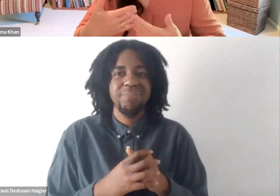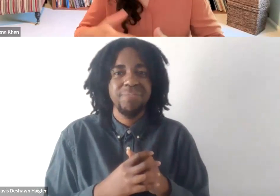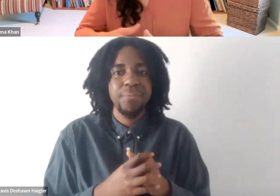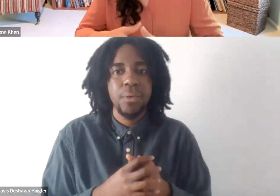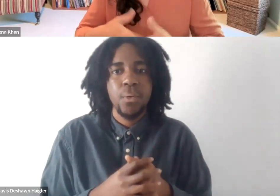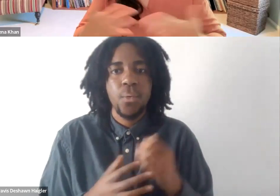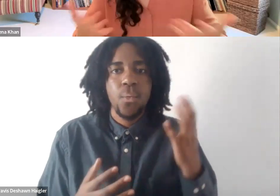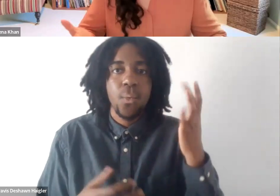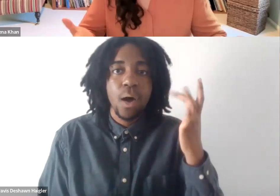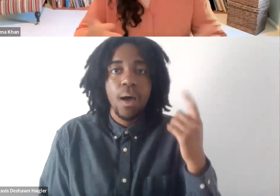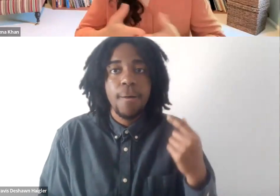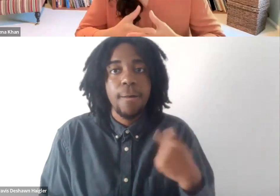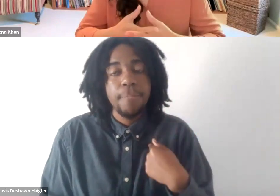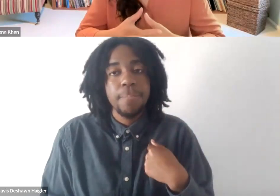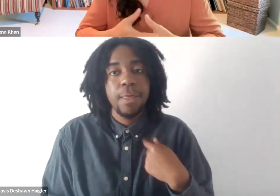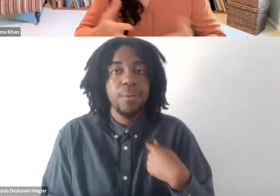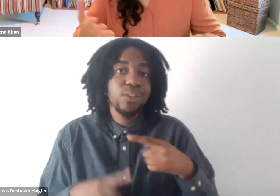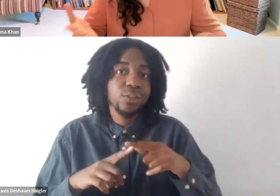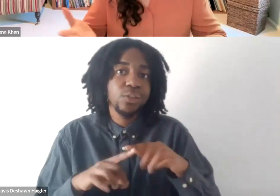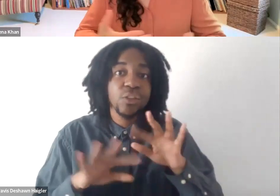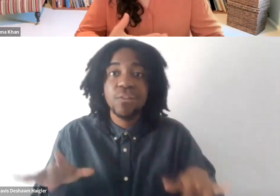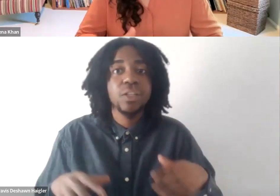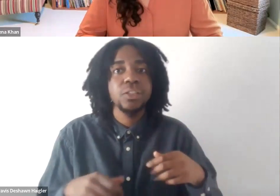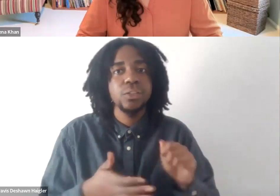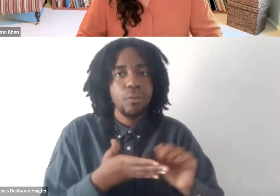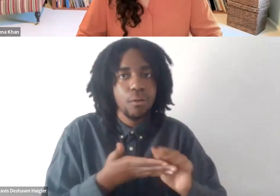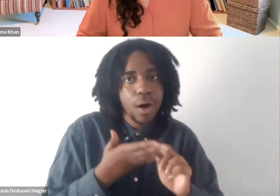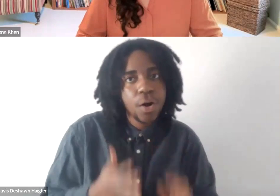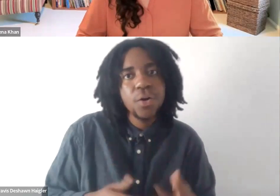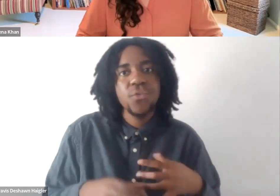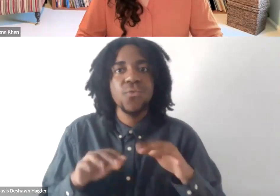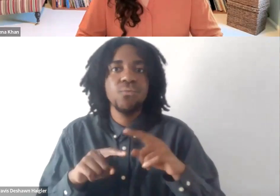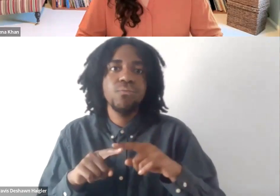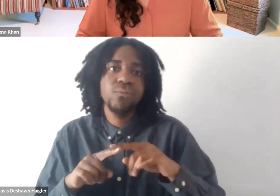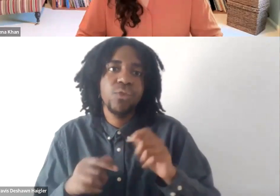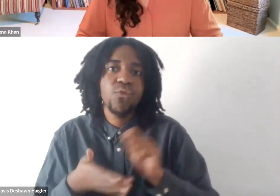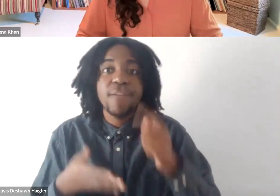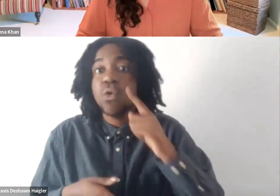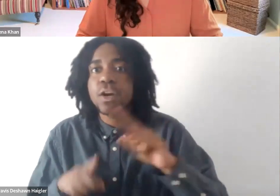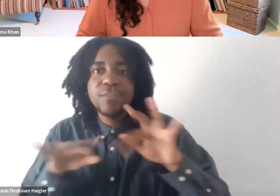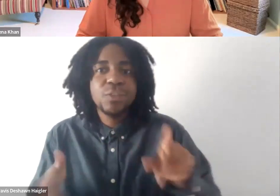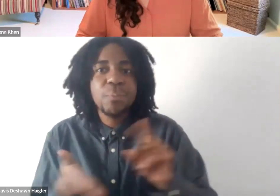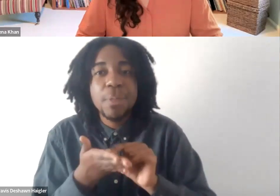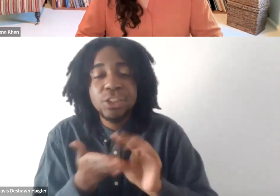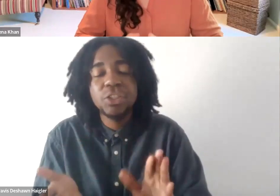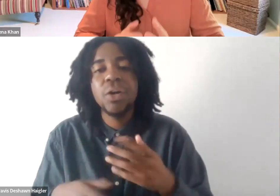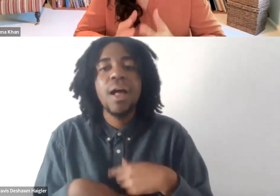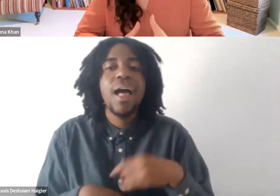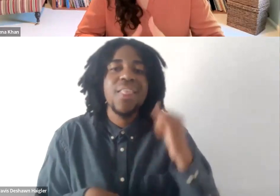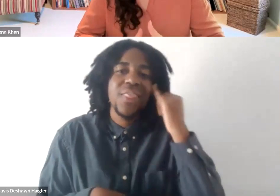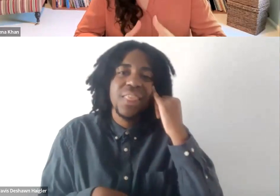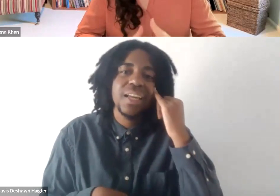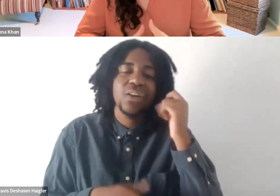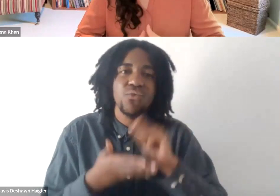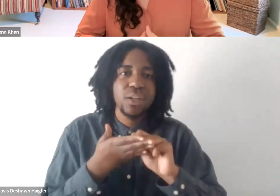diverse author writing for a diverse publisher I'm on the board of We Need Diverse Books. And I just feel like the writers who are doing the